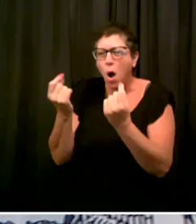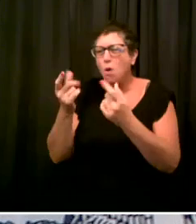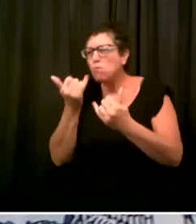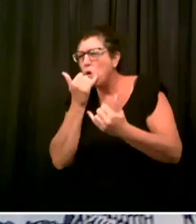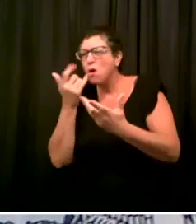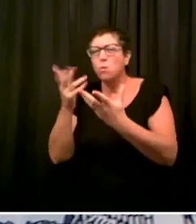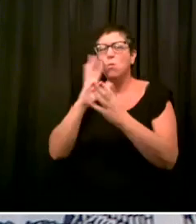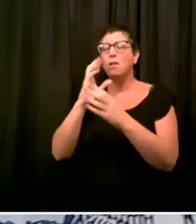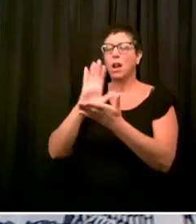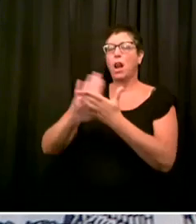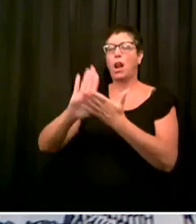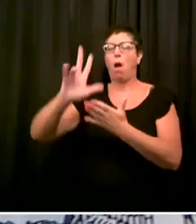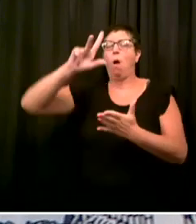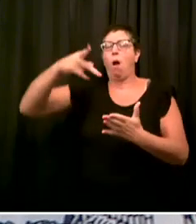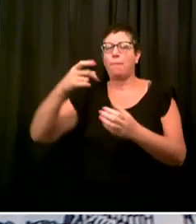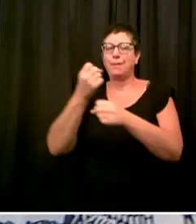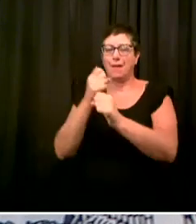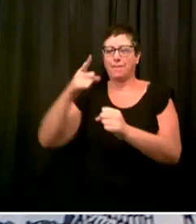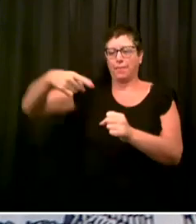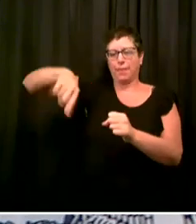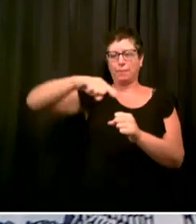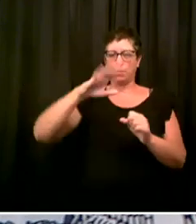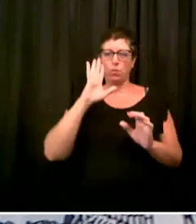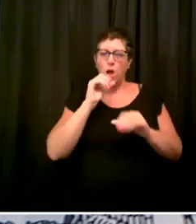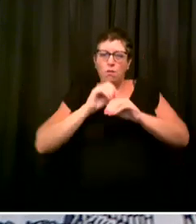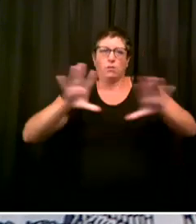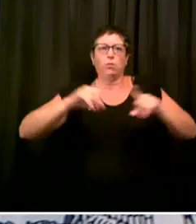Next up, we have Shant from the Daily News.